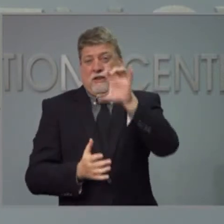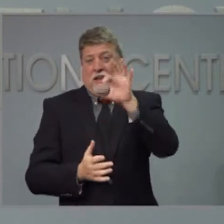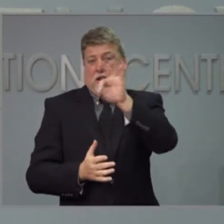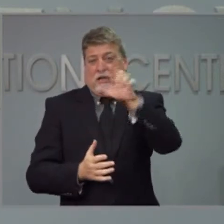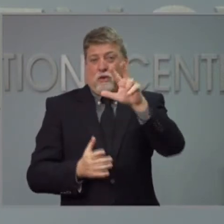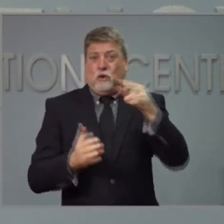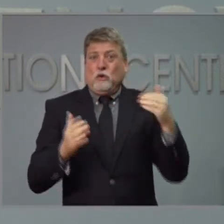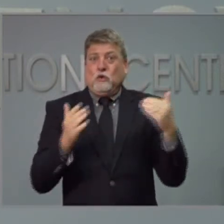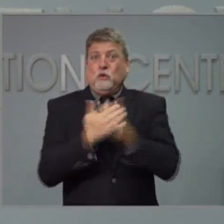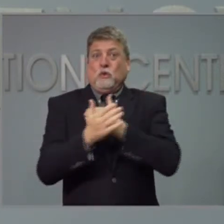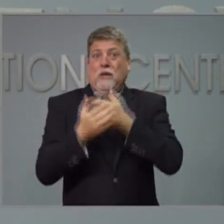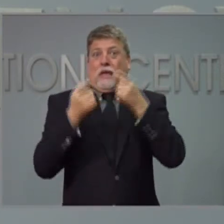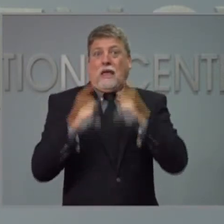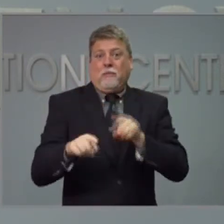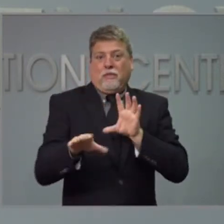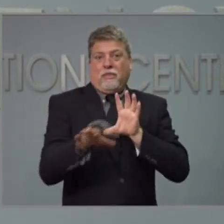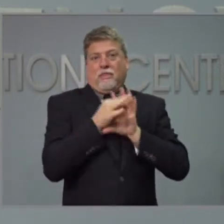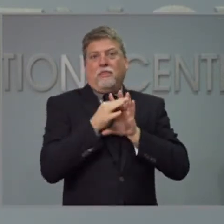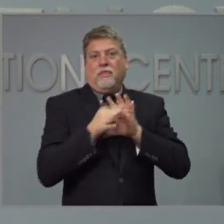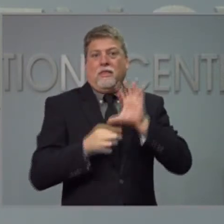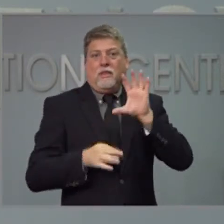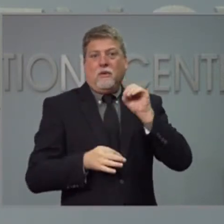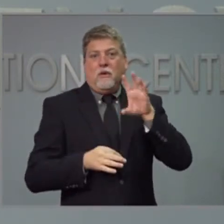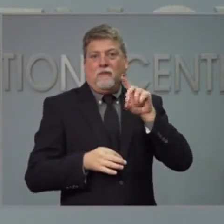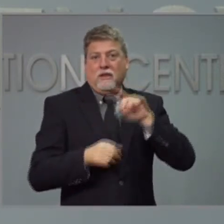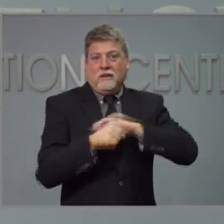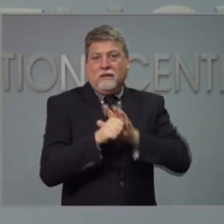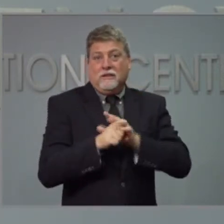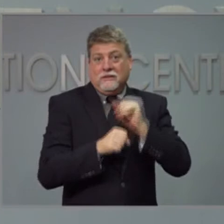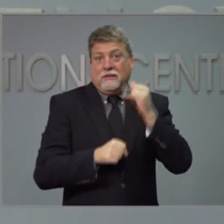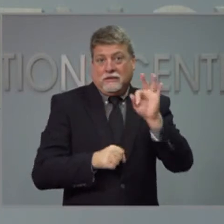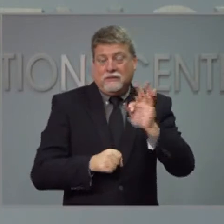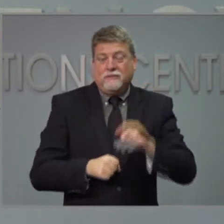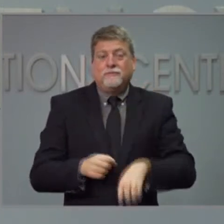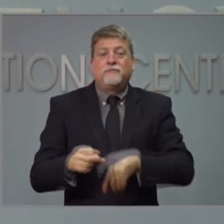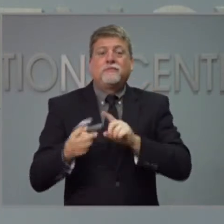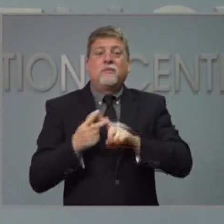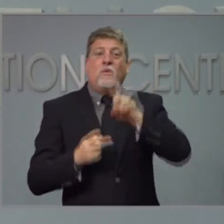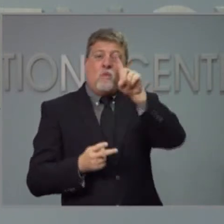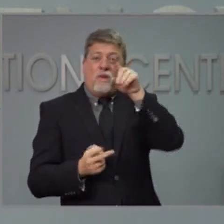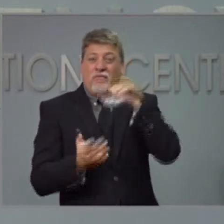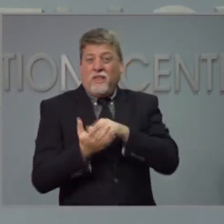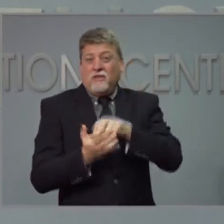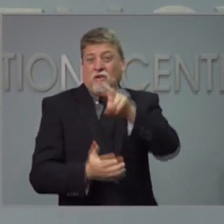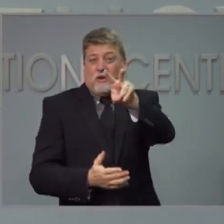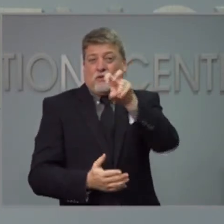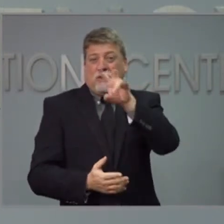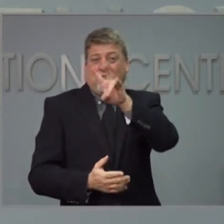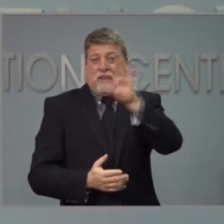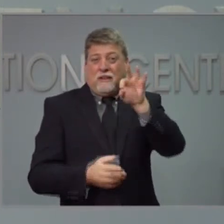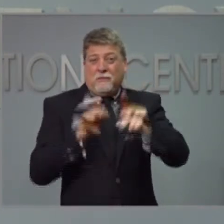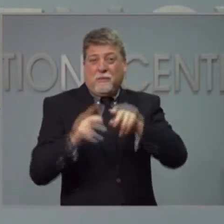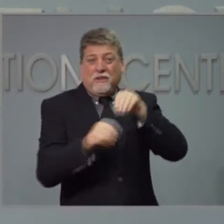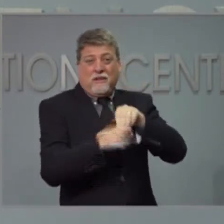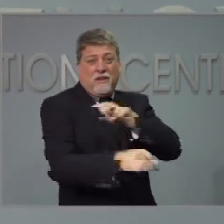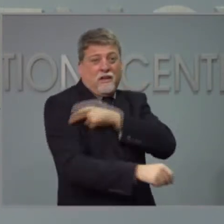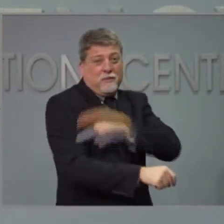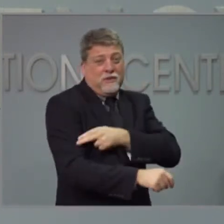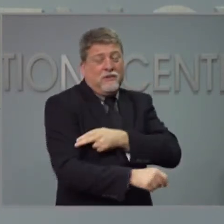2,893 new cases reported today. There are 1,279 people currently hospitalized, and